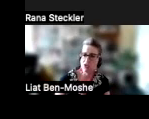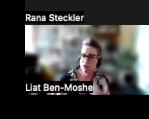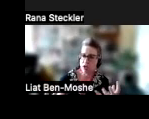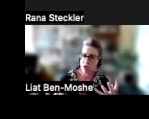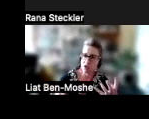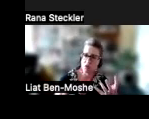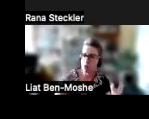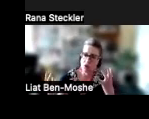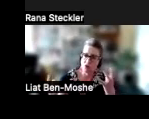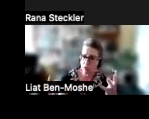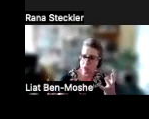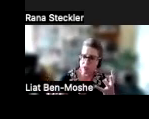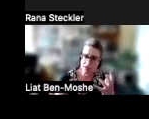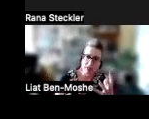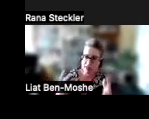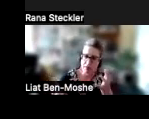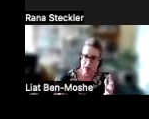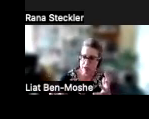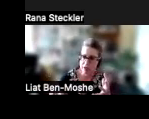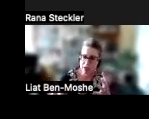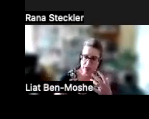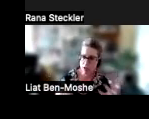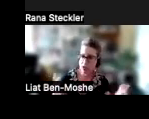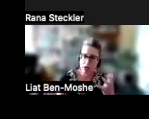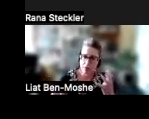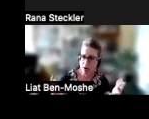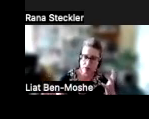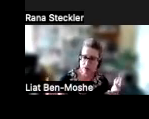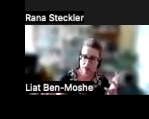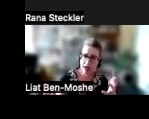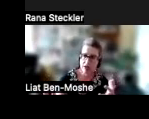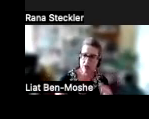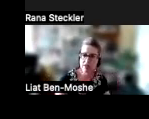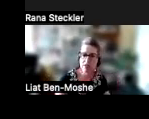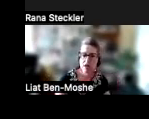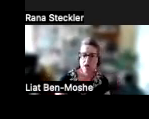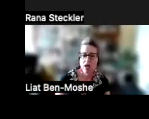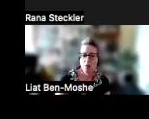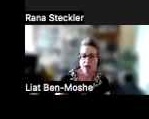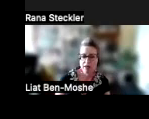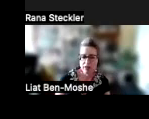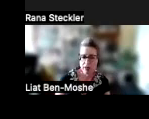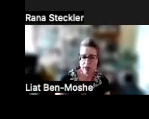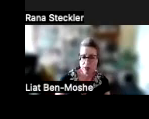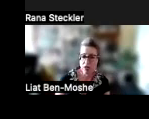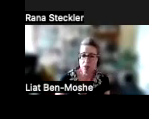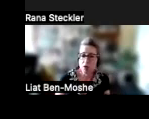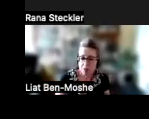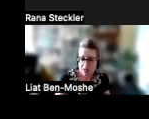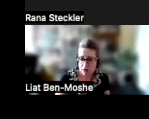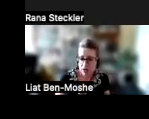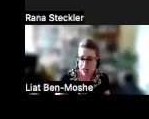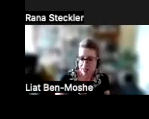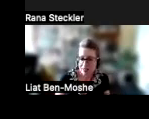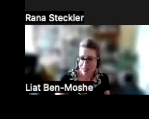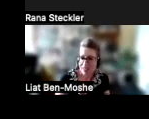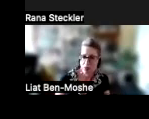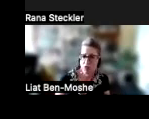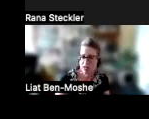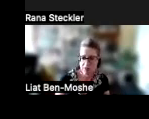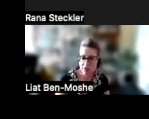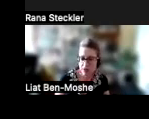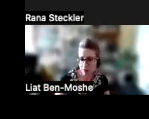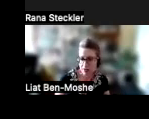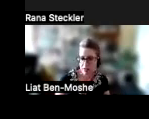just fail because people were dreamers and some kind of caricature about psychiatrists, but it failed purposefully. It